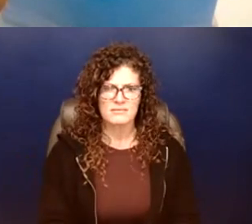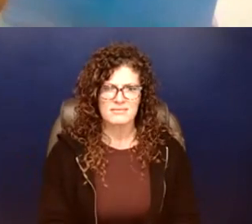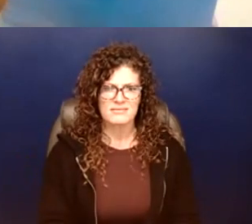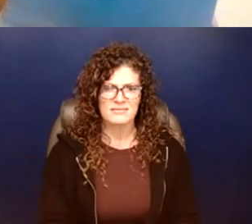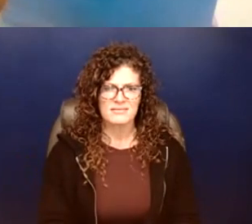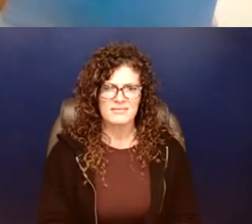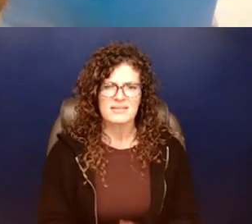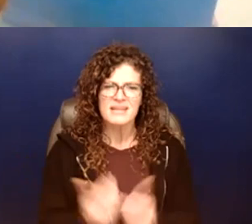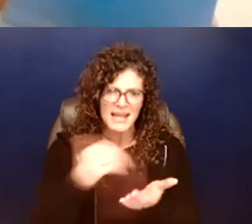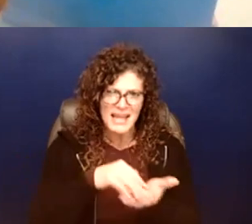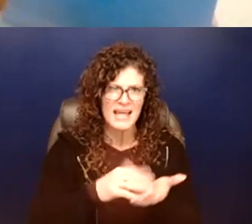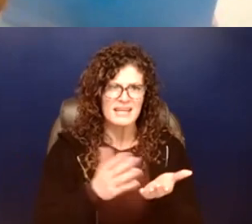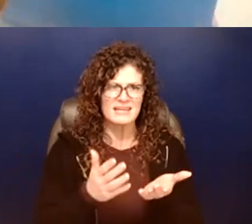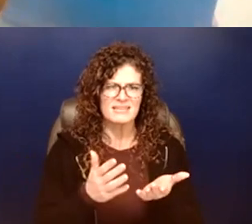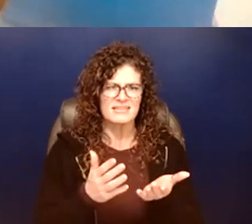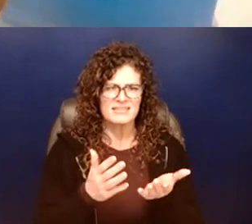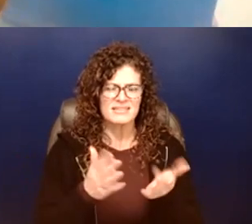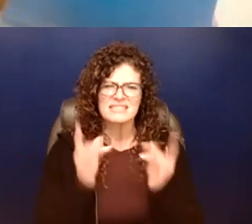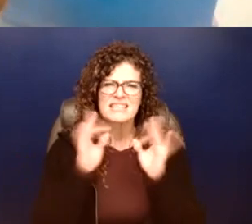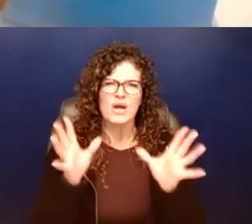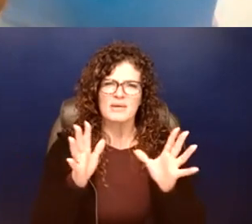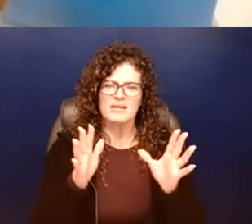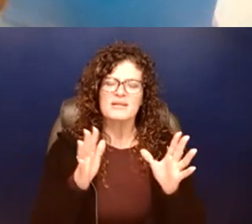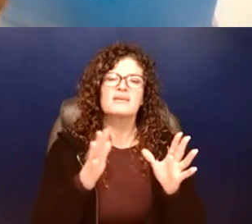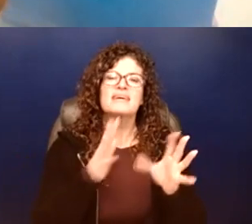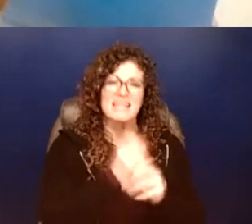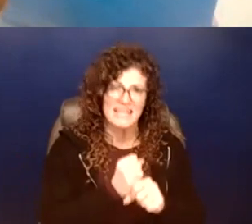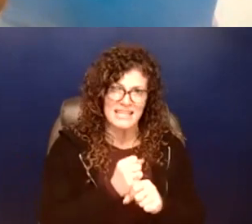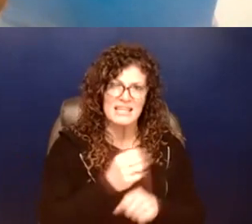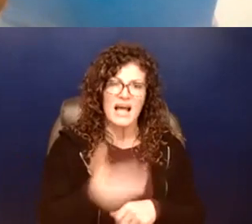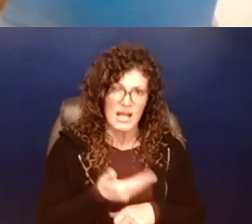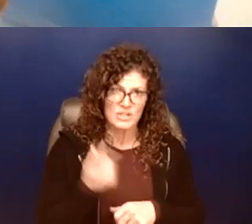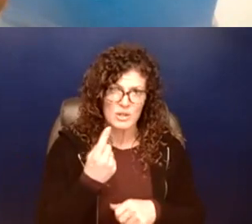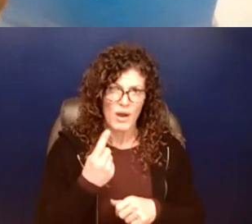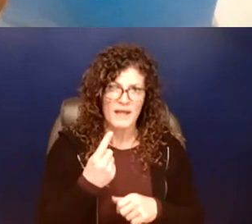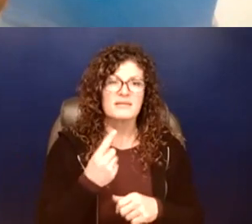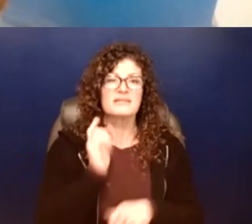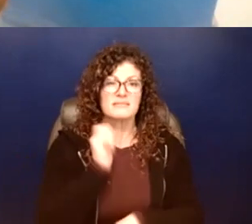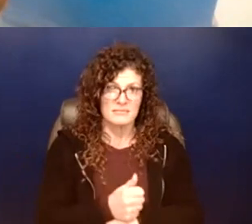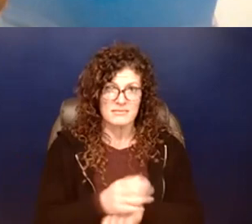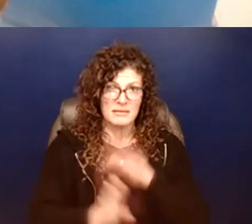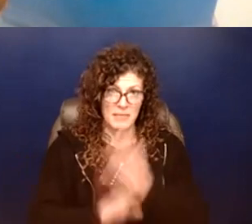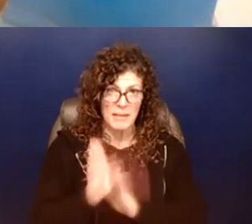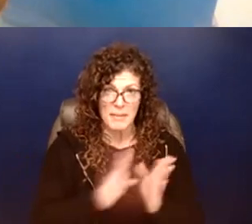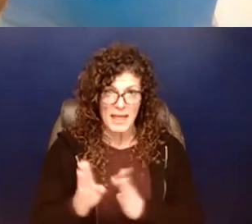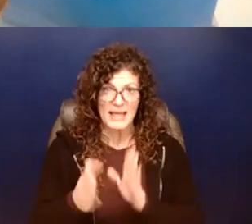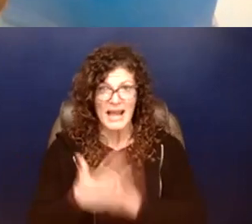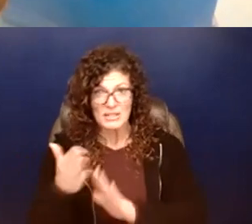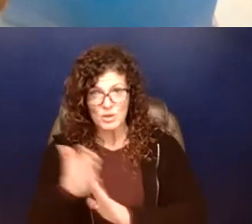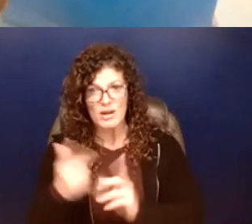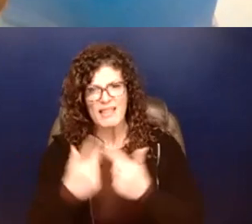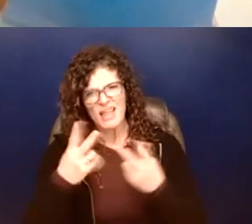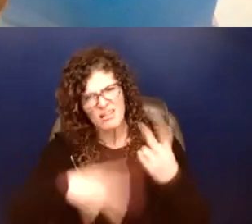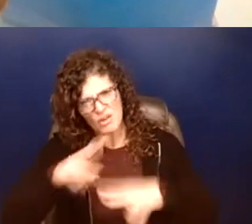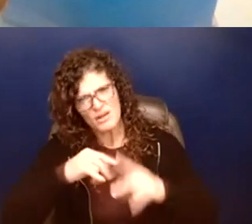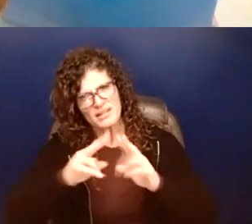just to reiterate, it's really just getting somebody who can develop a plan, communicate it, execute it, and really take a look at this